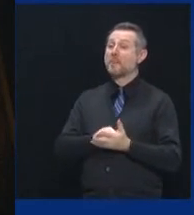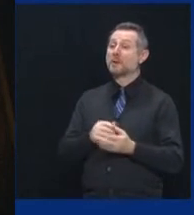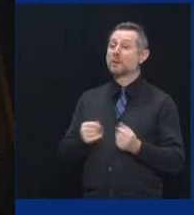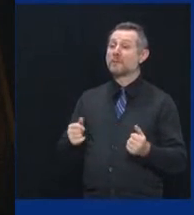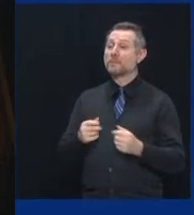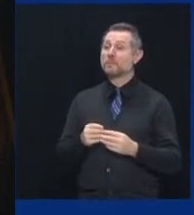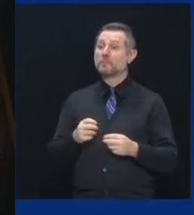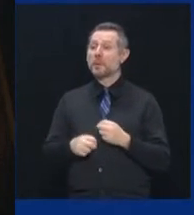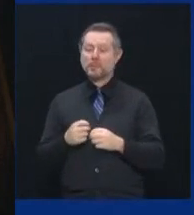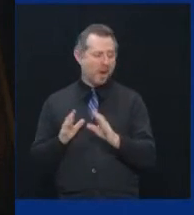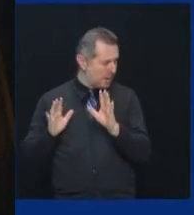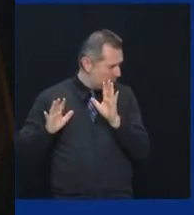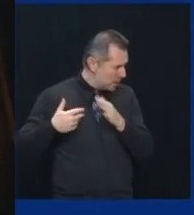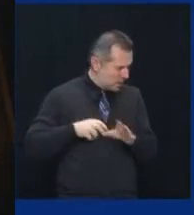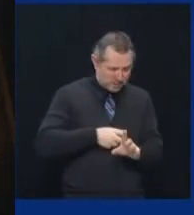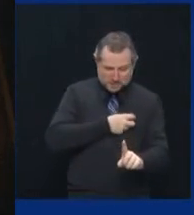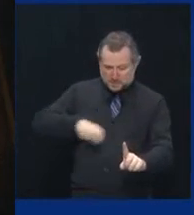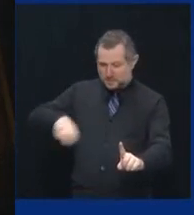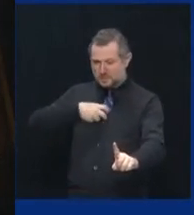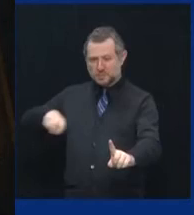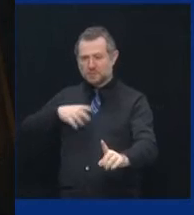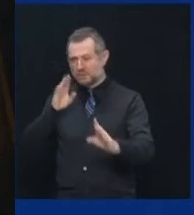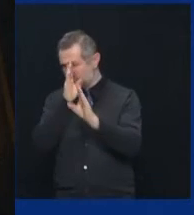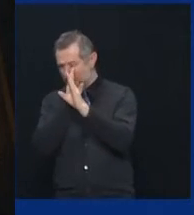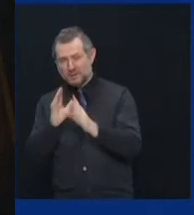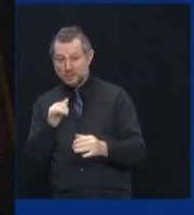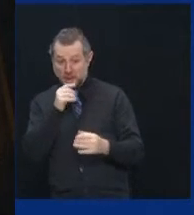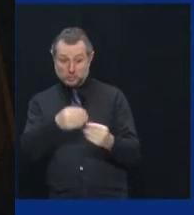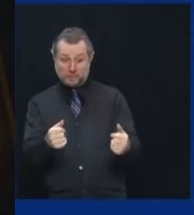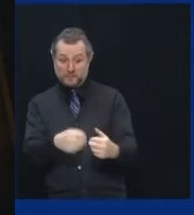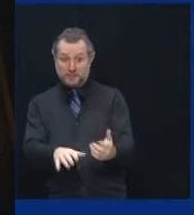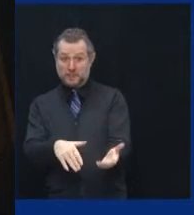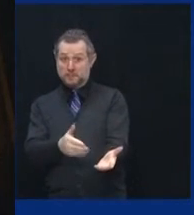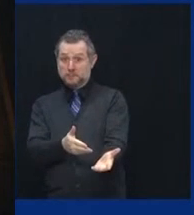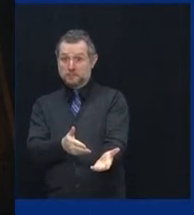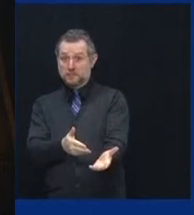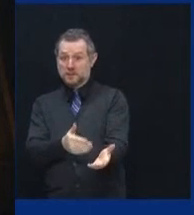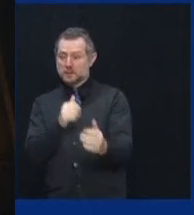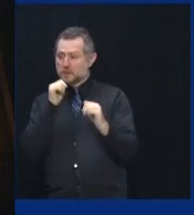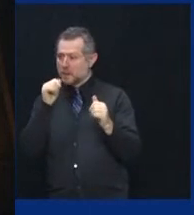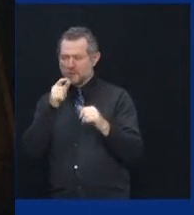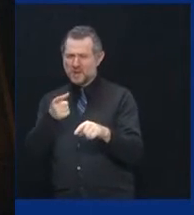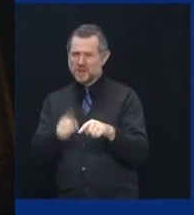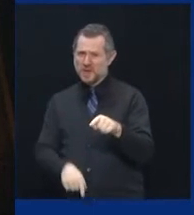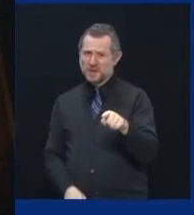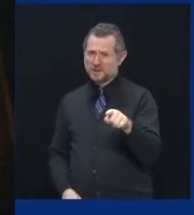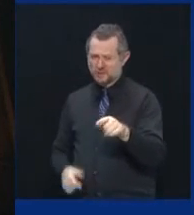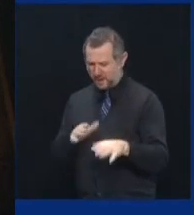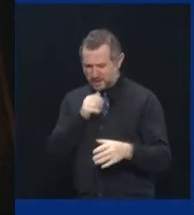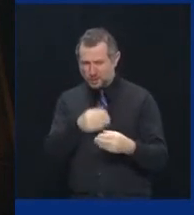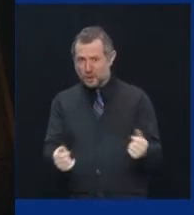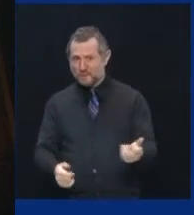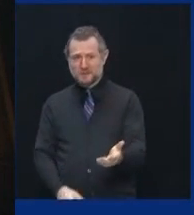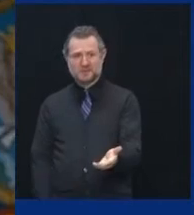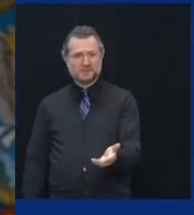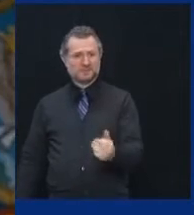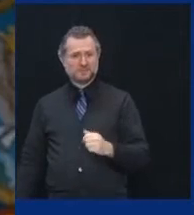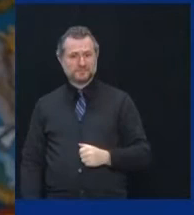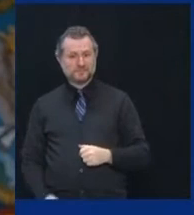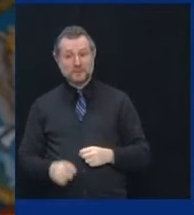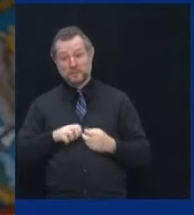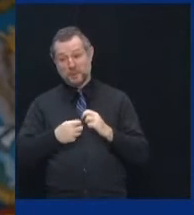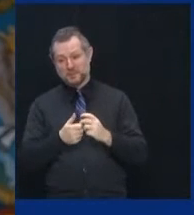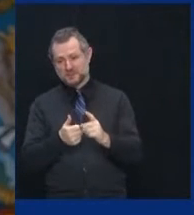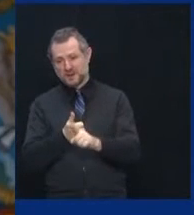to acknowledge or for which we deny reality and responsibility. Problems don't just go